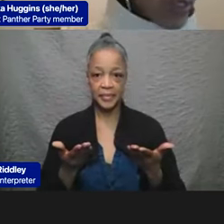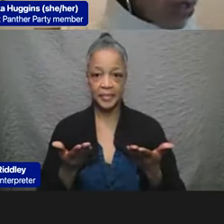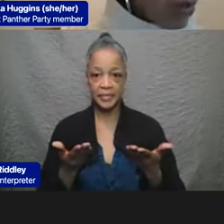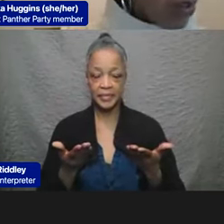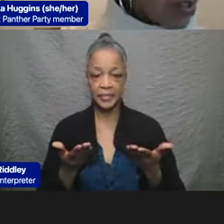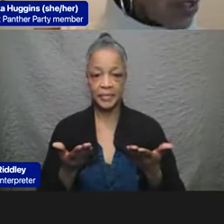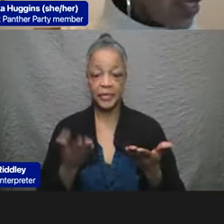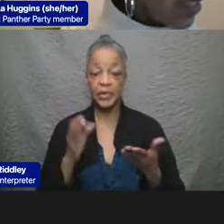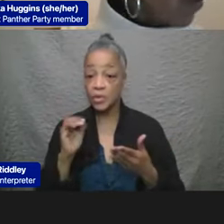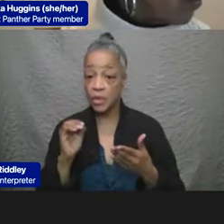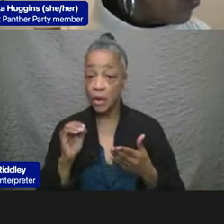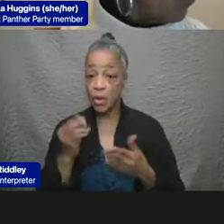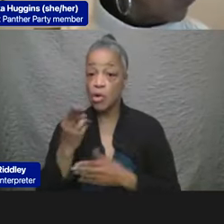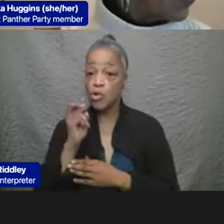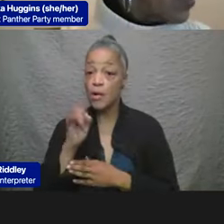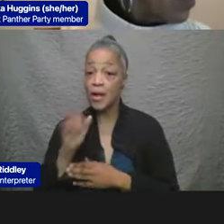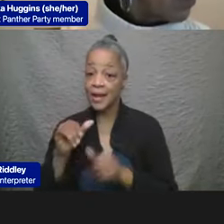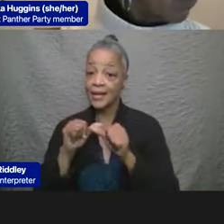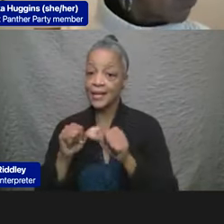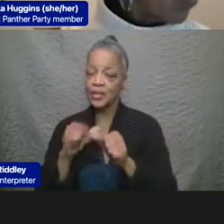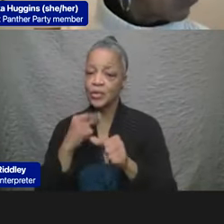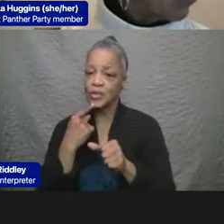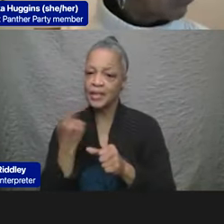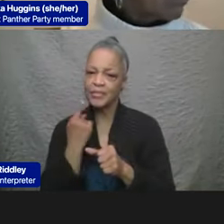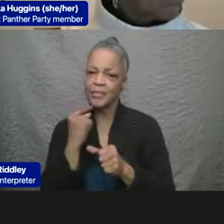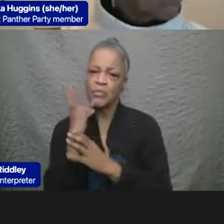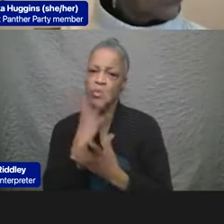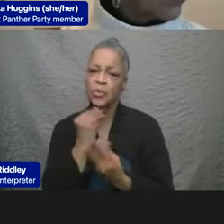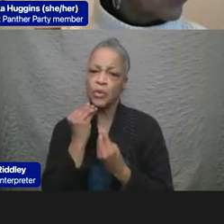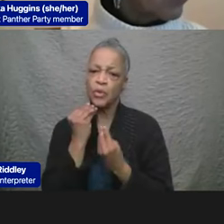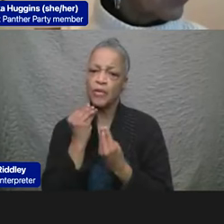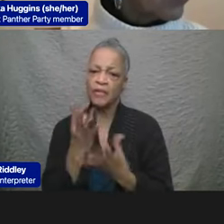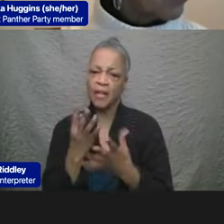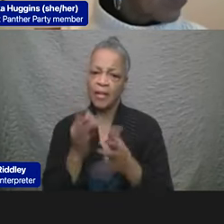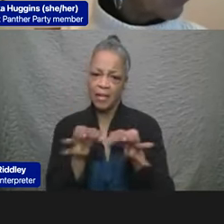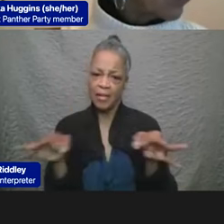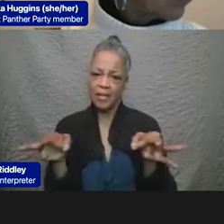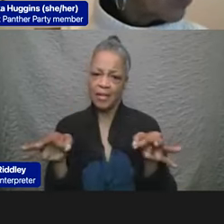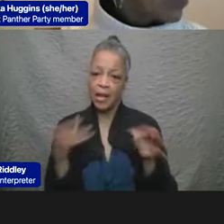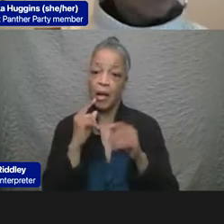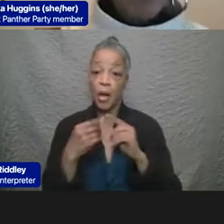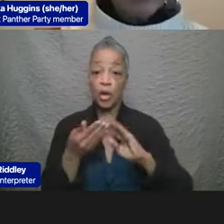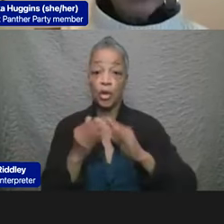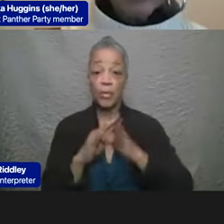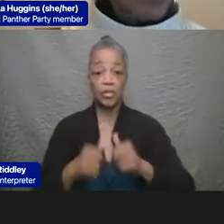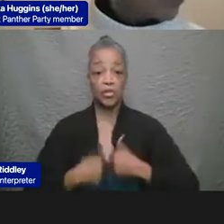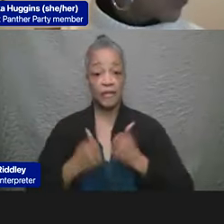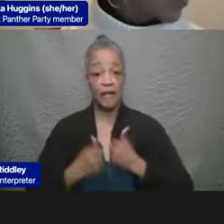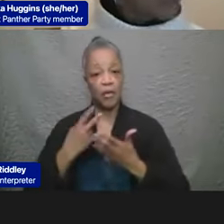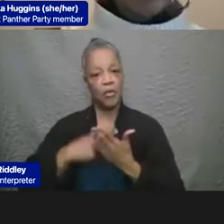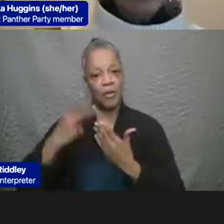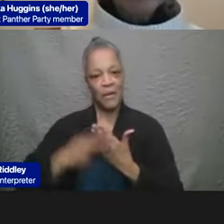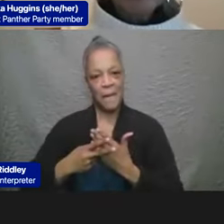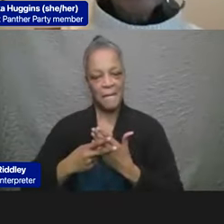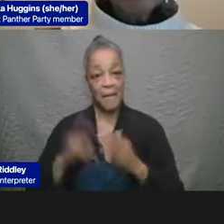So he goes on to say a very beautiful thing about the community survival programs, and I'm focused on them because